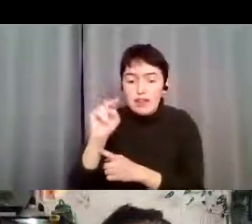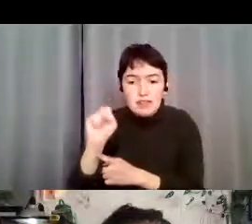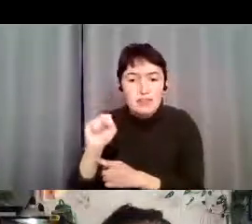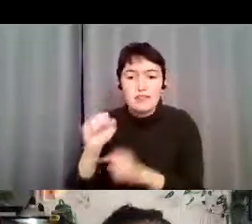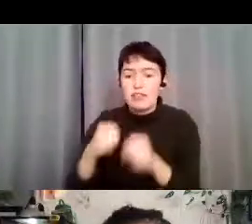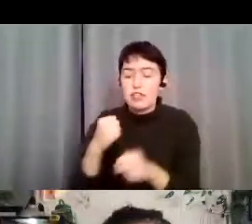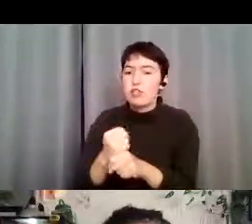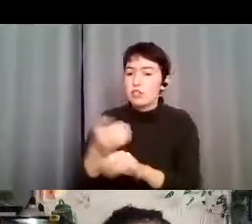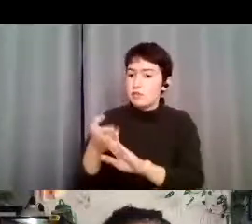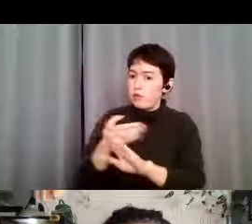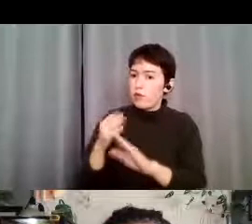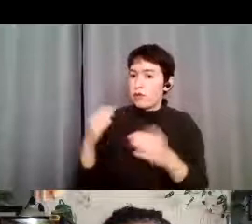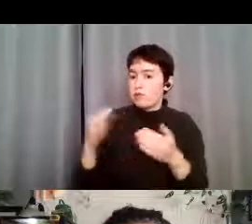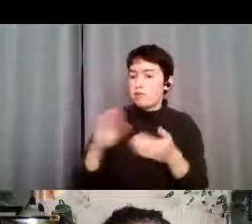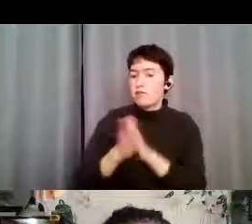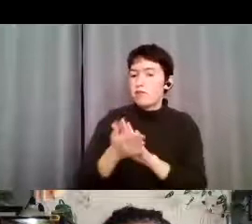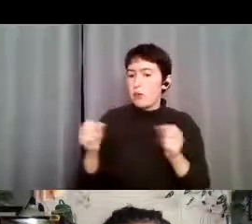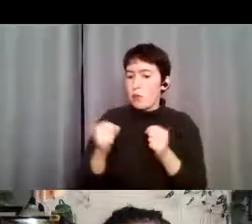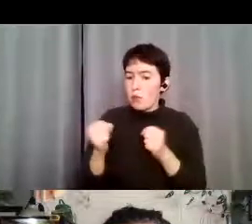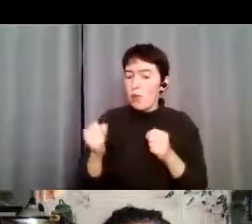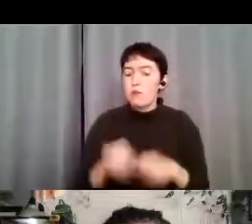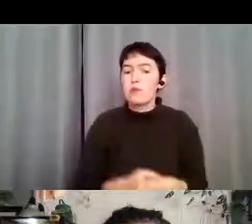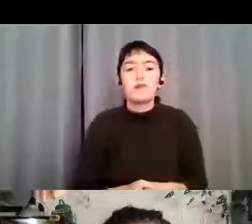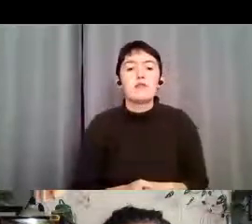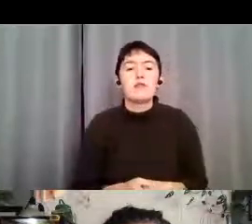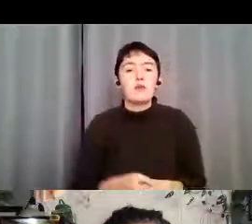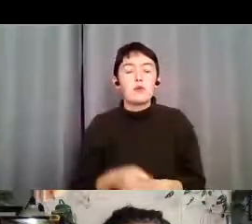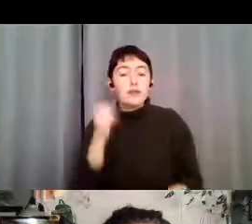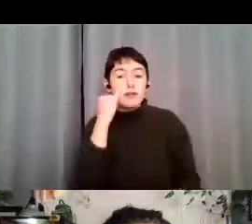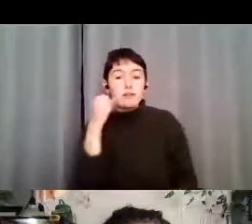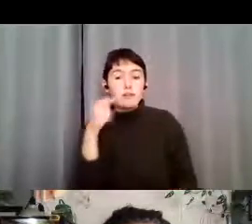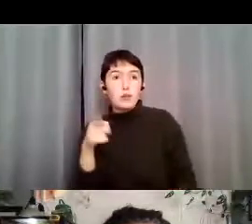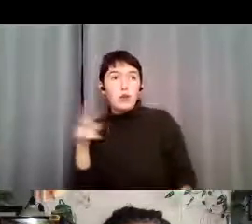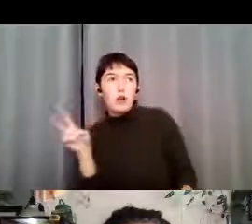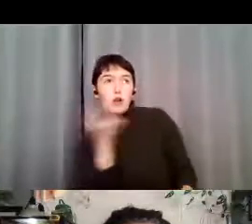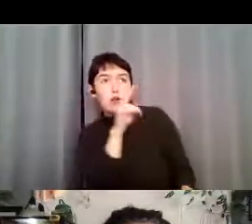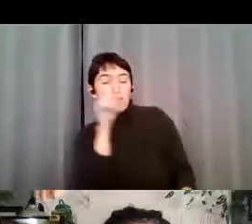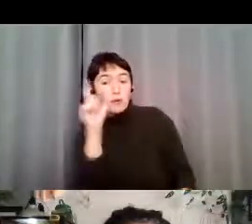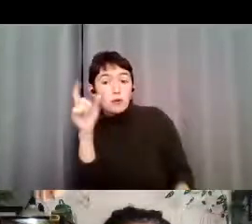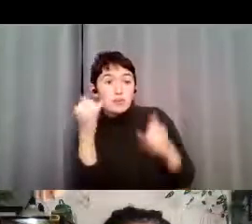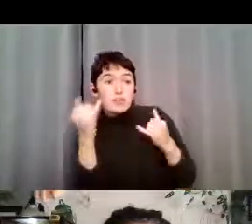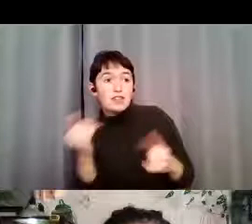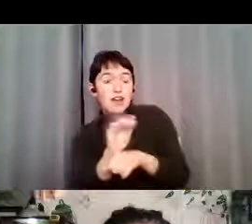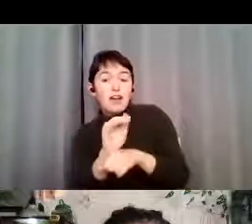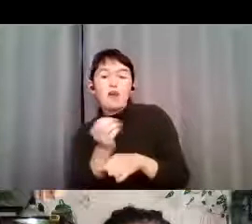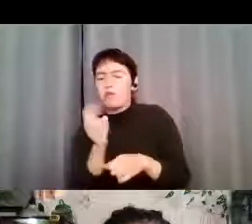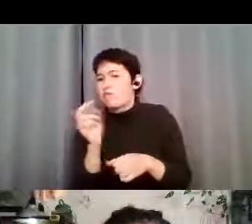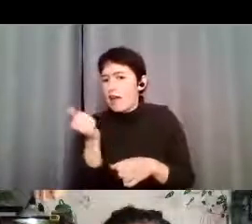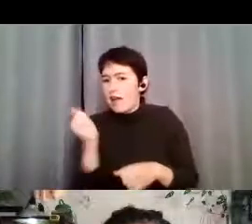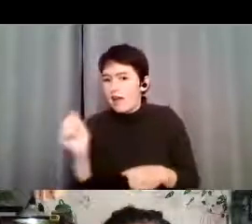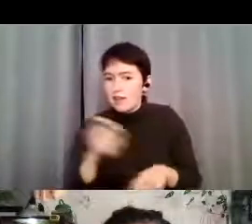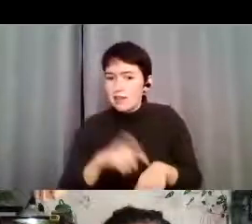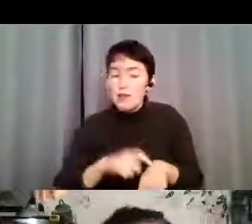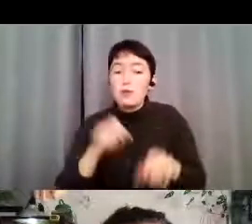rock that you can still see if you look up at the moon. So if you look up at the moon tonight or anytime, you'll see some of these